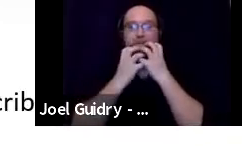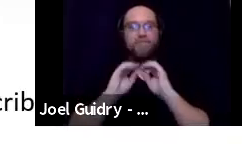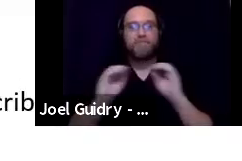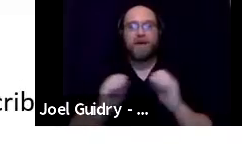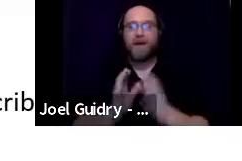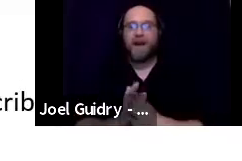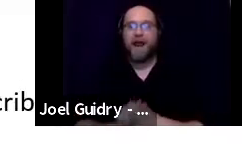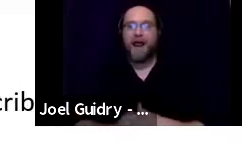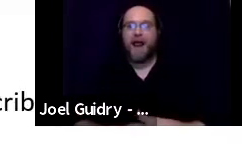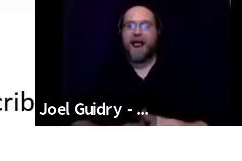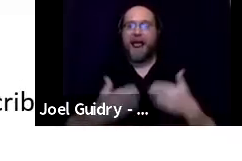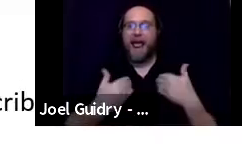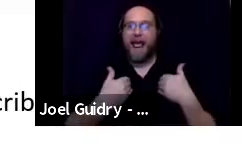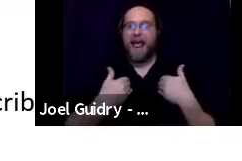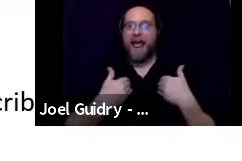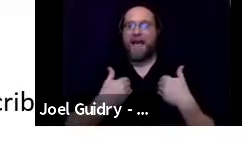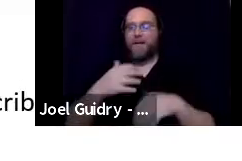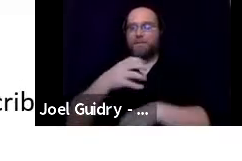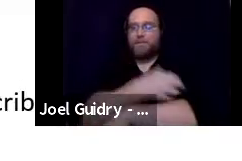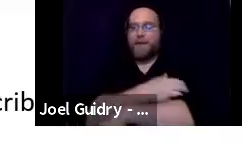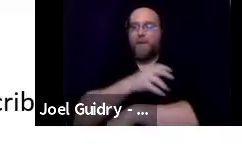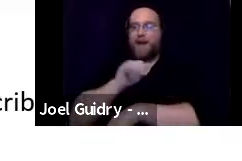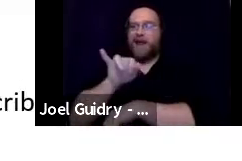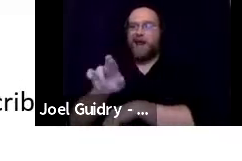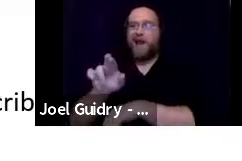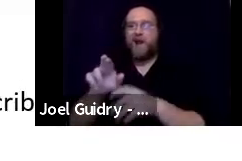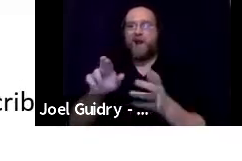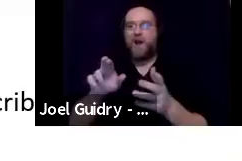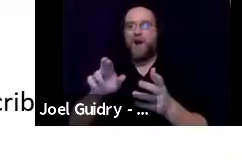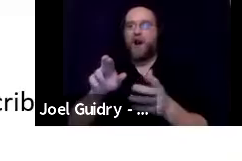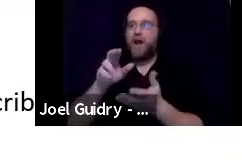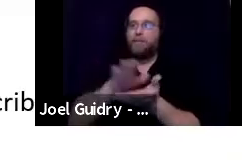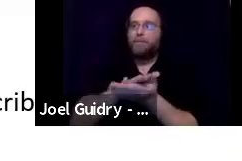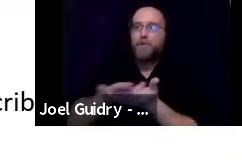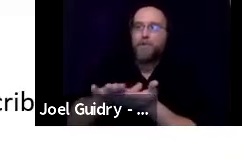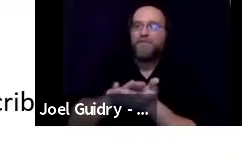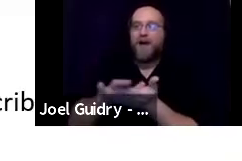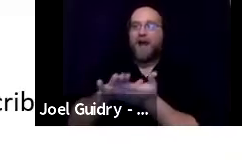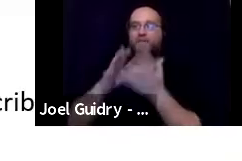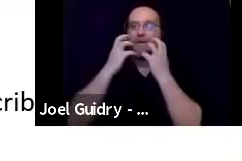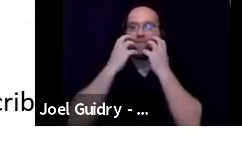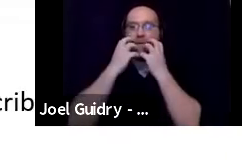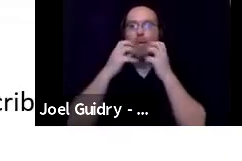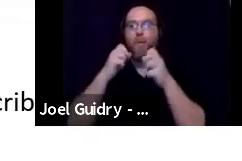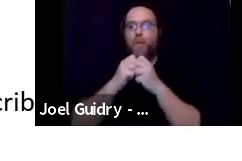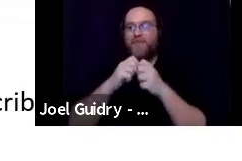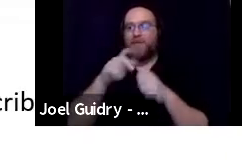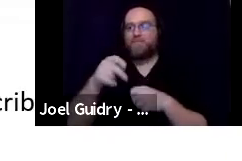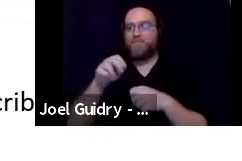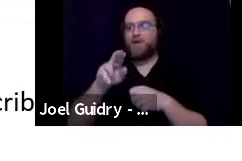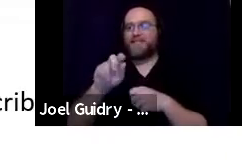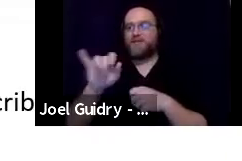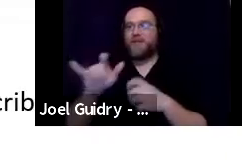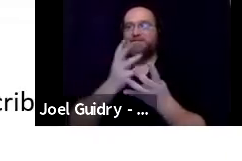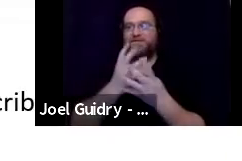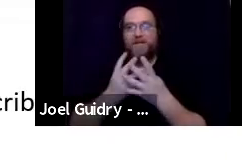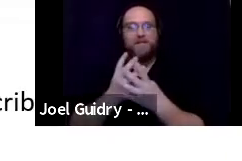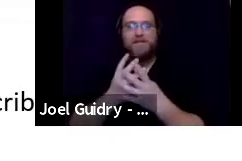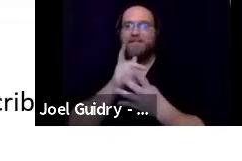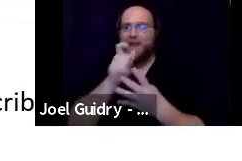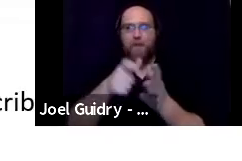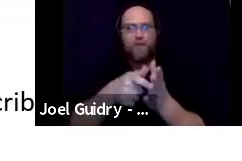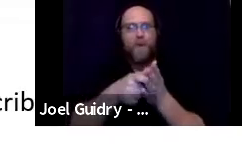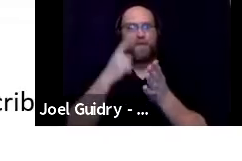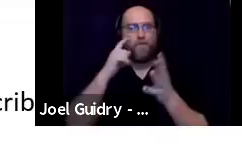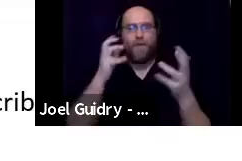purifying respirator with a particulate filter. It does not require fit testing, and so some districts